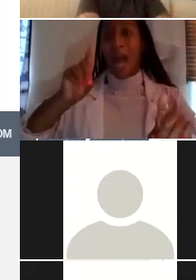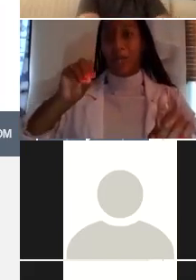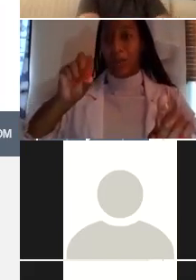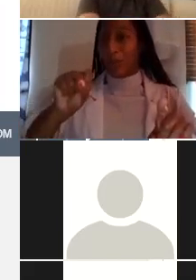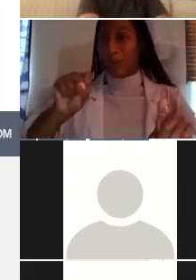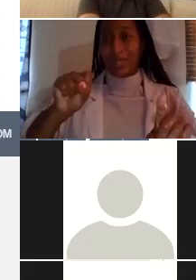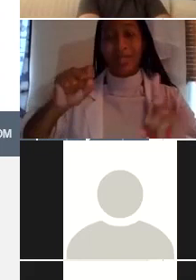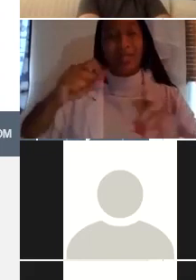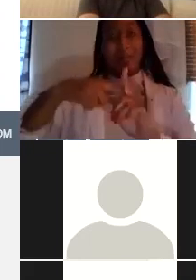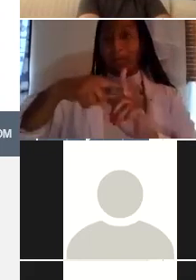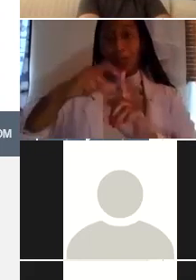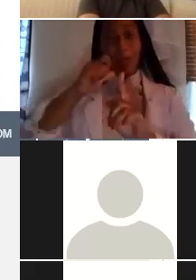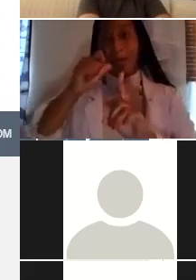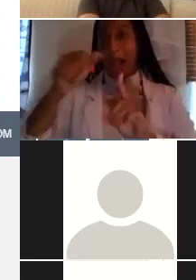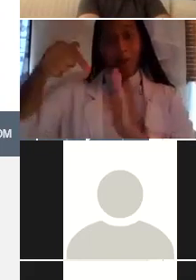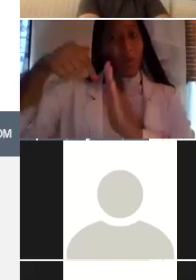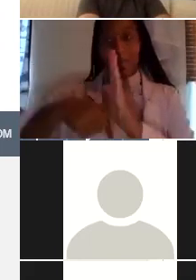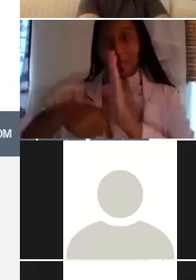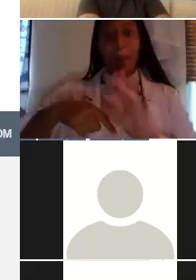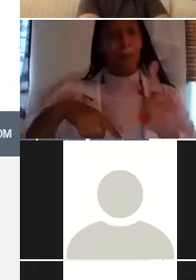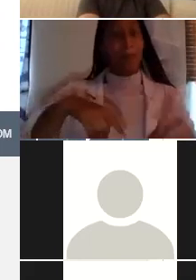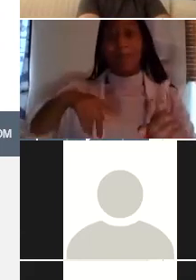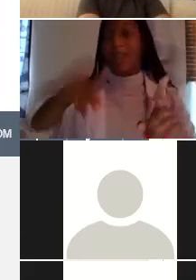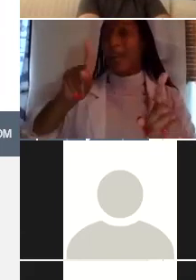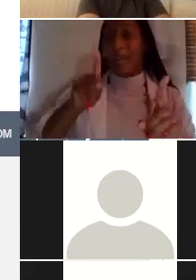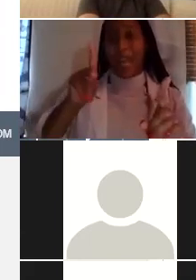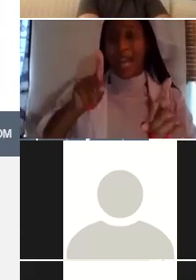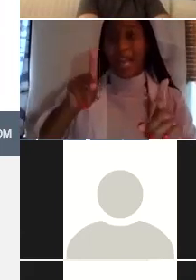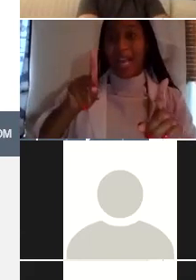And kinetic theory, we don't go there either.